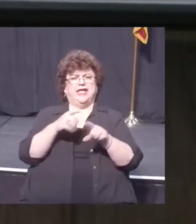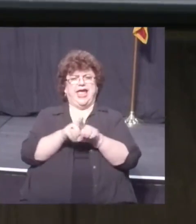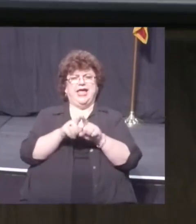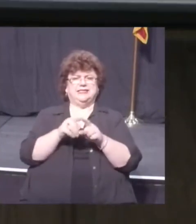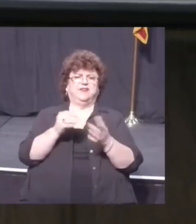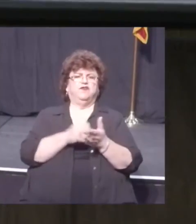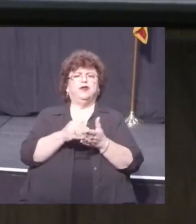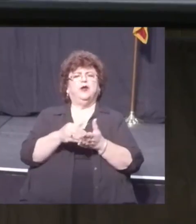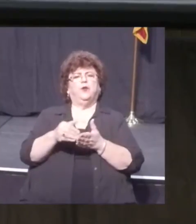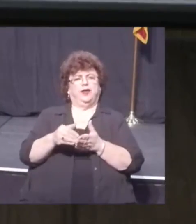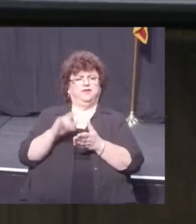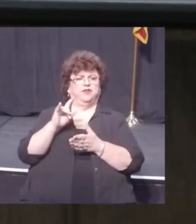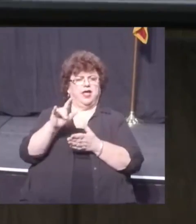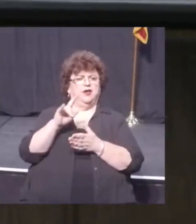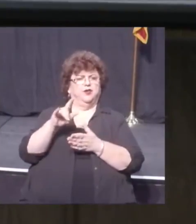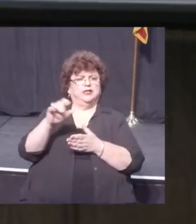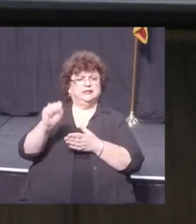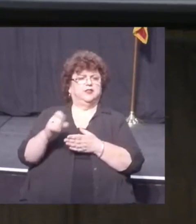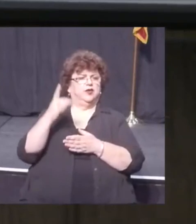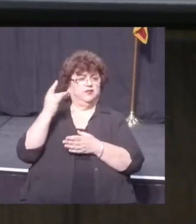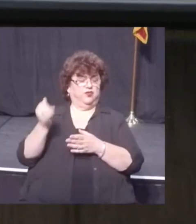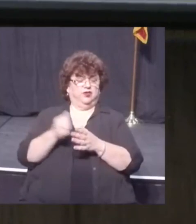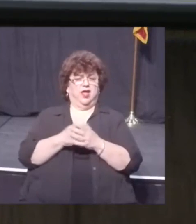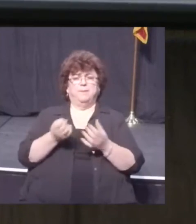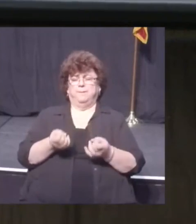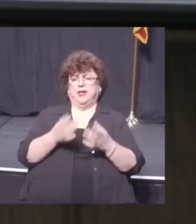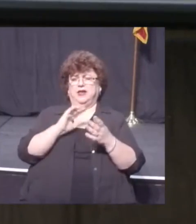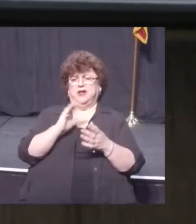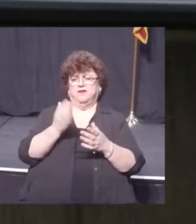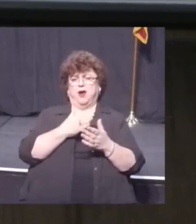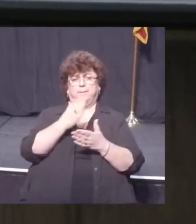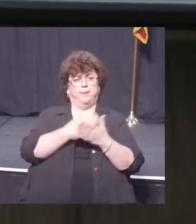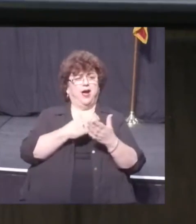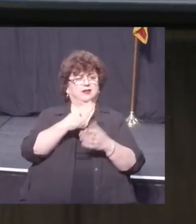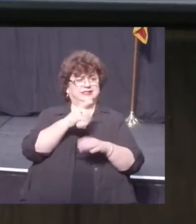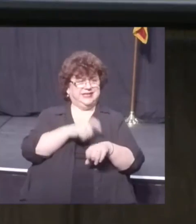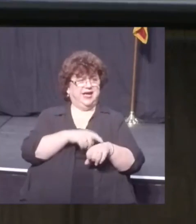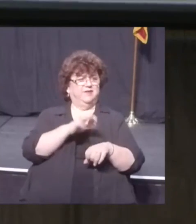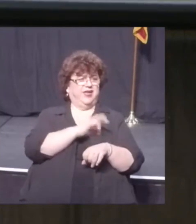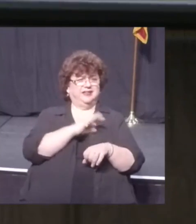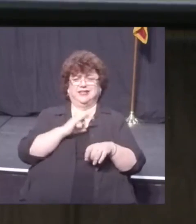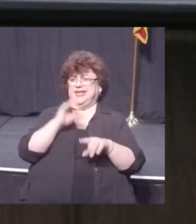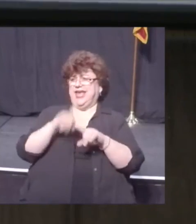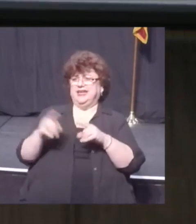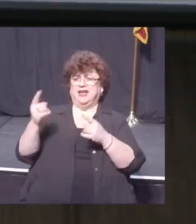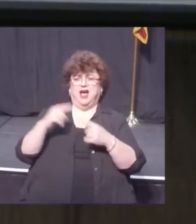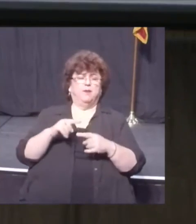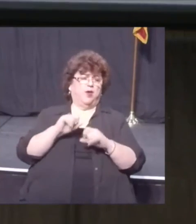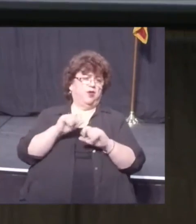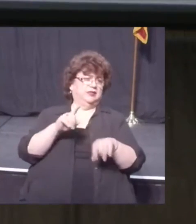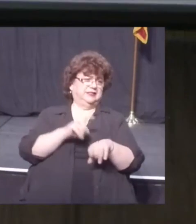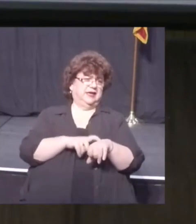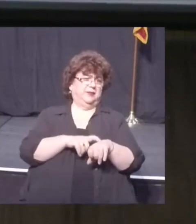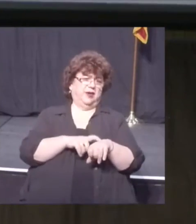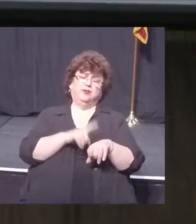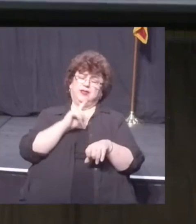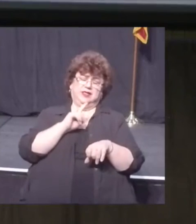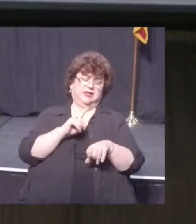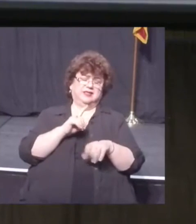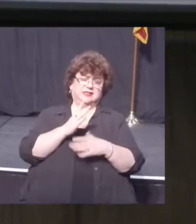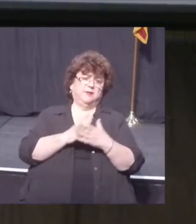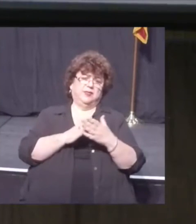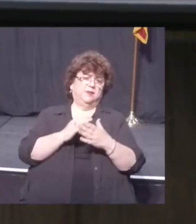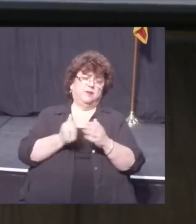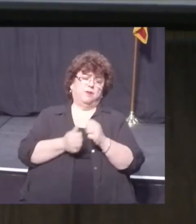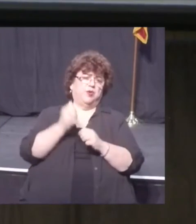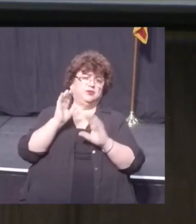It's many of our part-time faculty who can't be here all the time are some of our most extraordinary faculty. So the